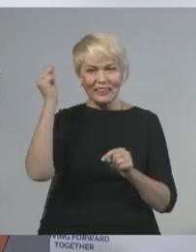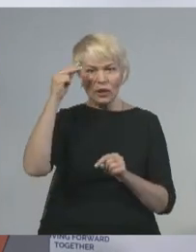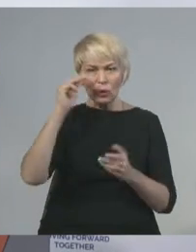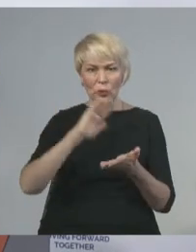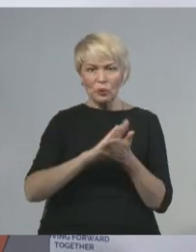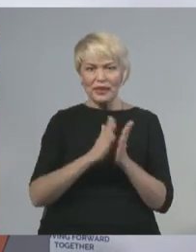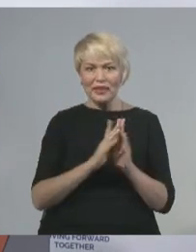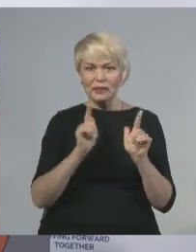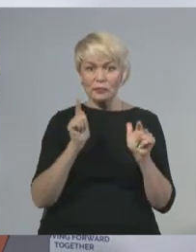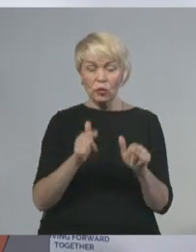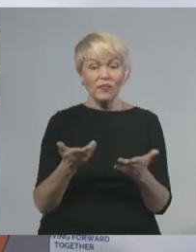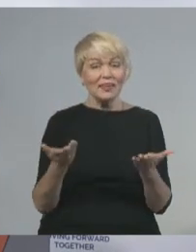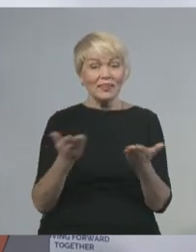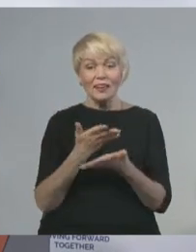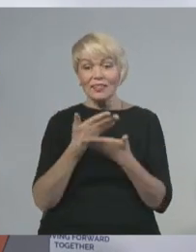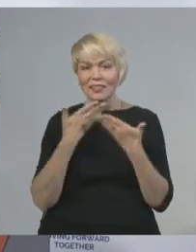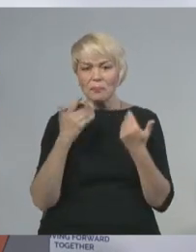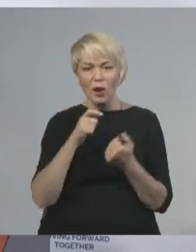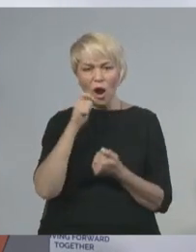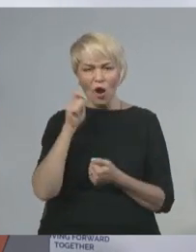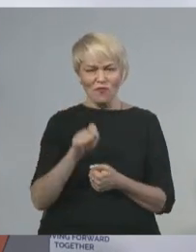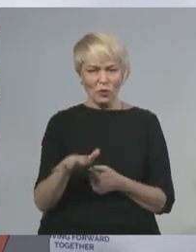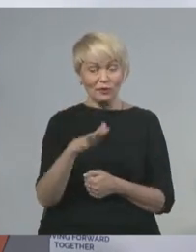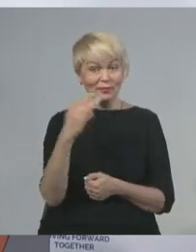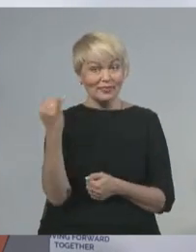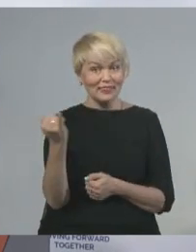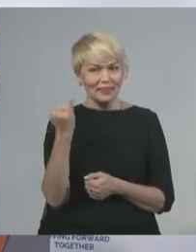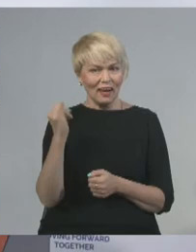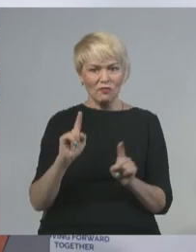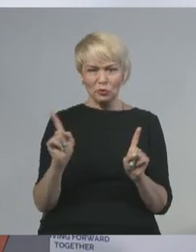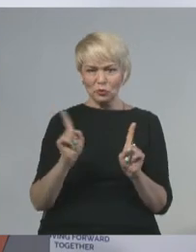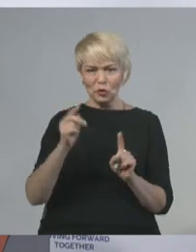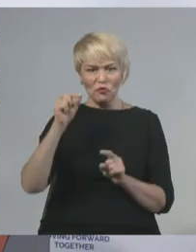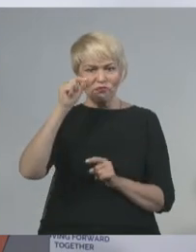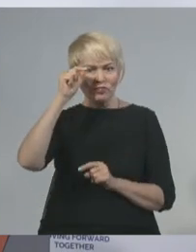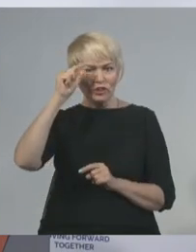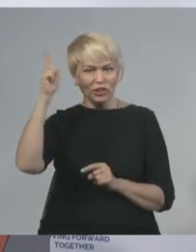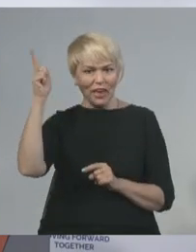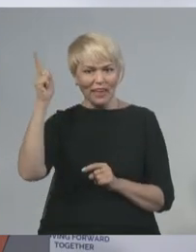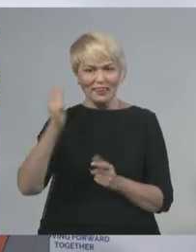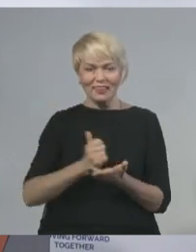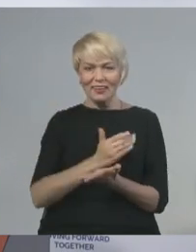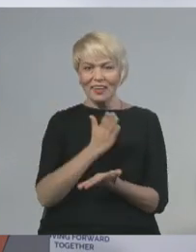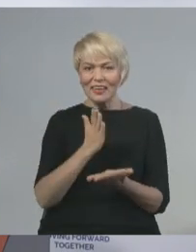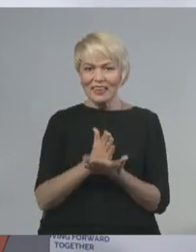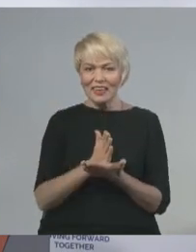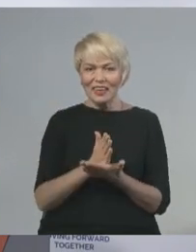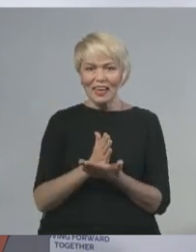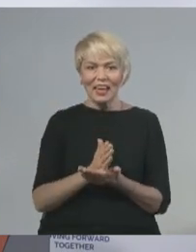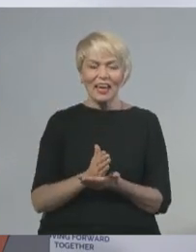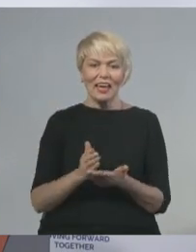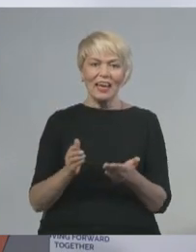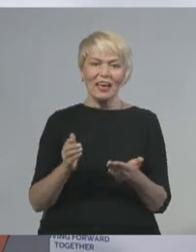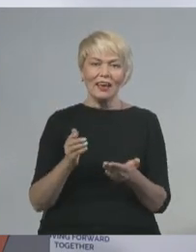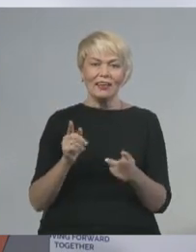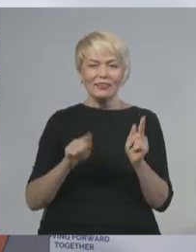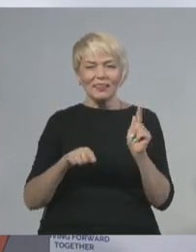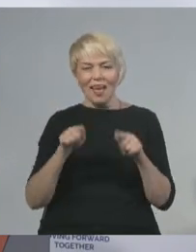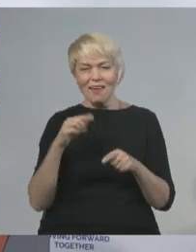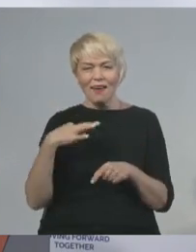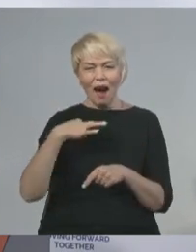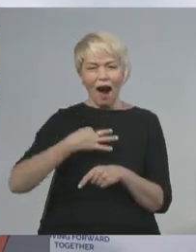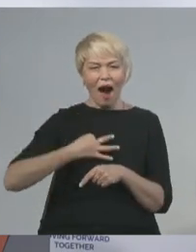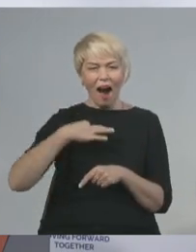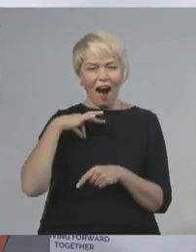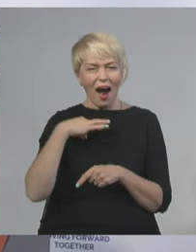interesting in czech republic uh we know that there are some chinese influence as well and that some of your ngos